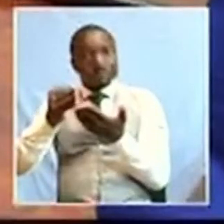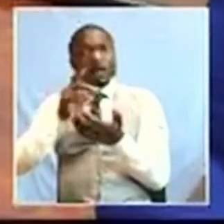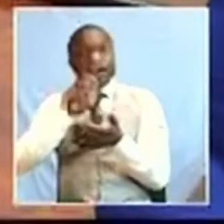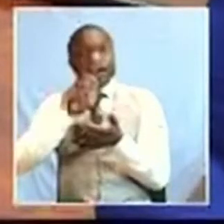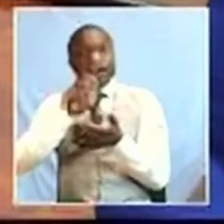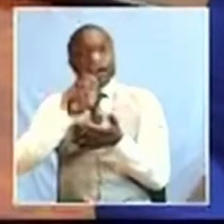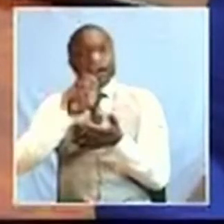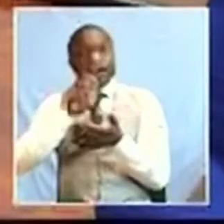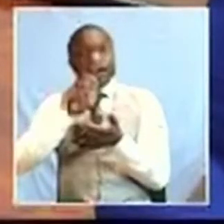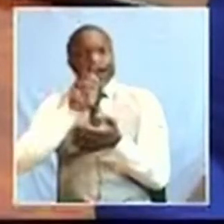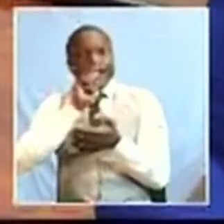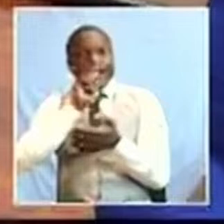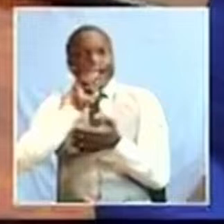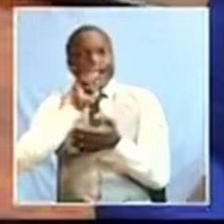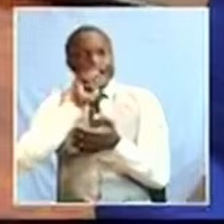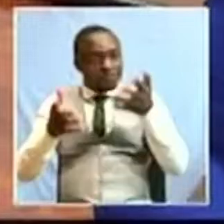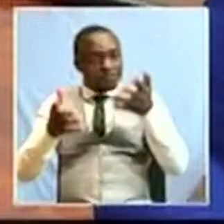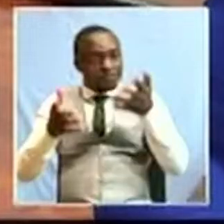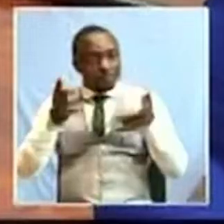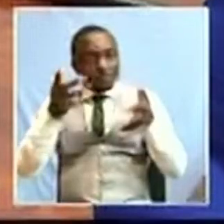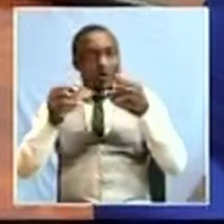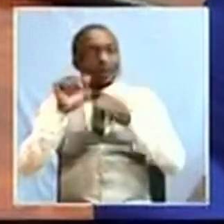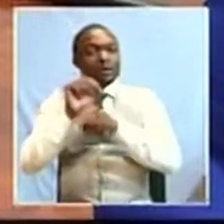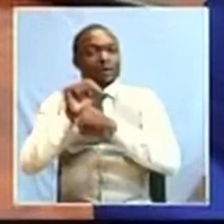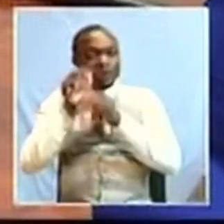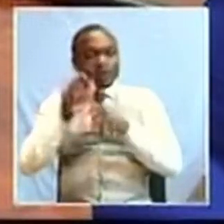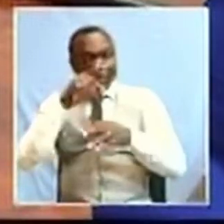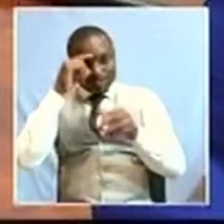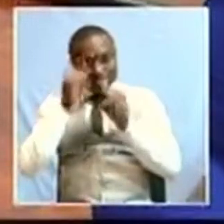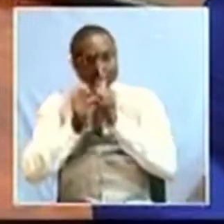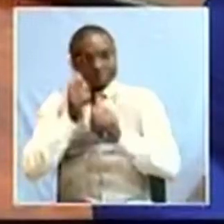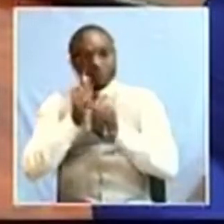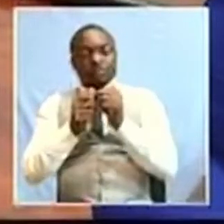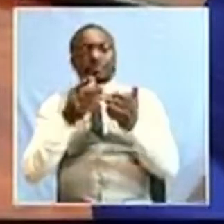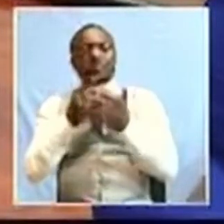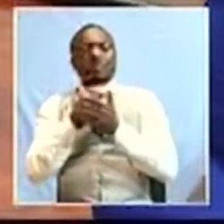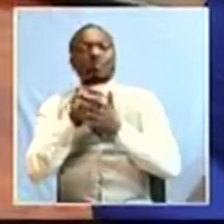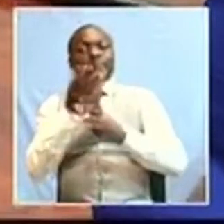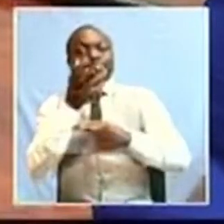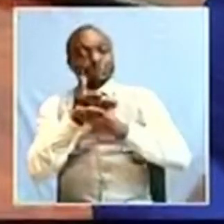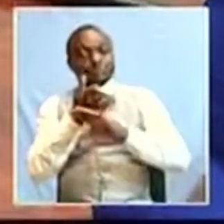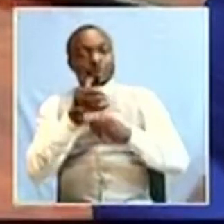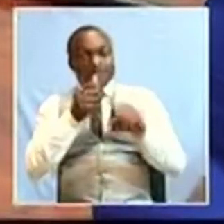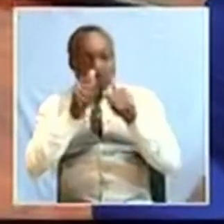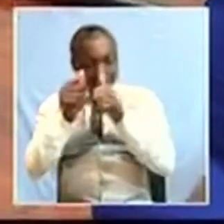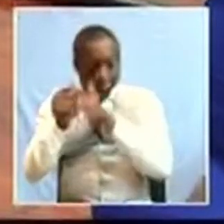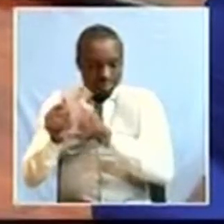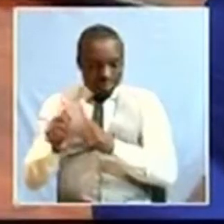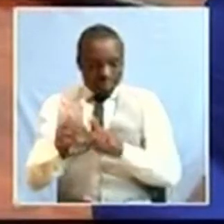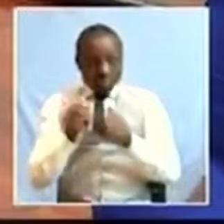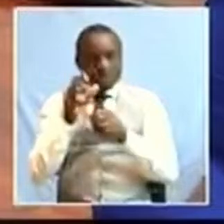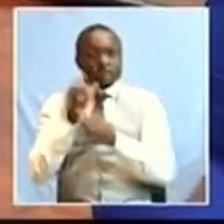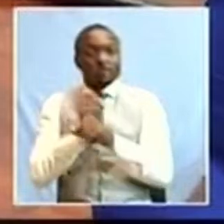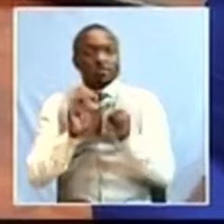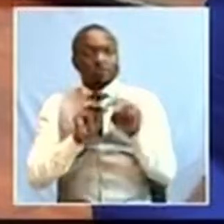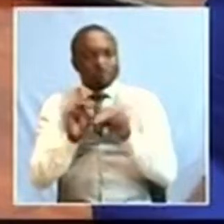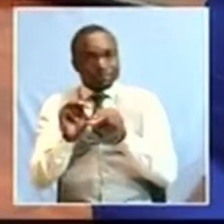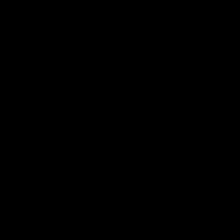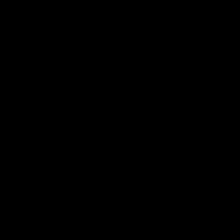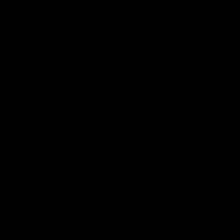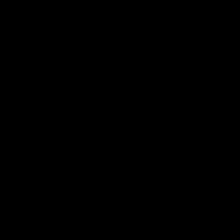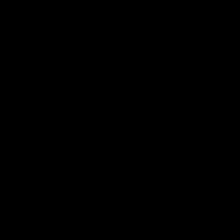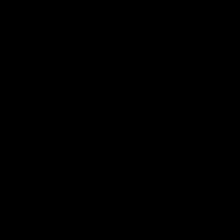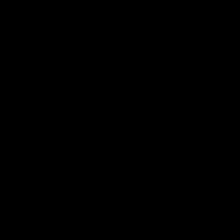ensure fighters due to financial constraints. Action taken, management